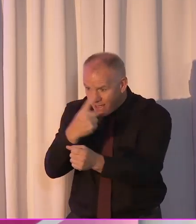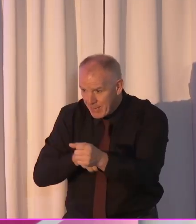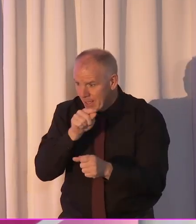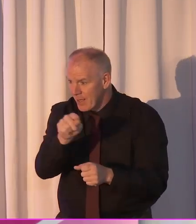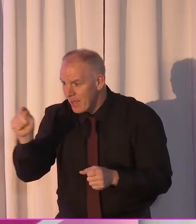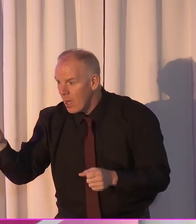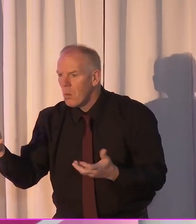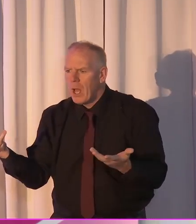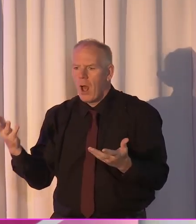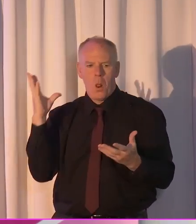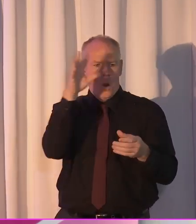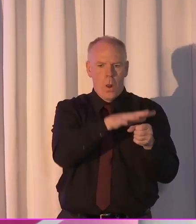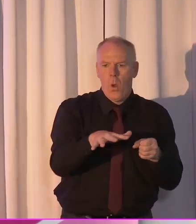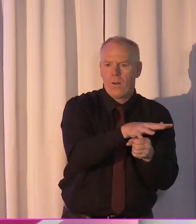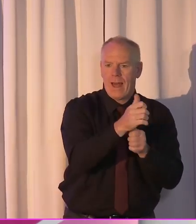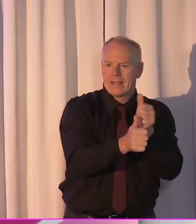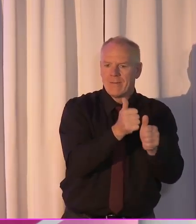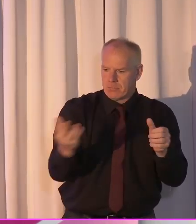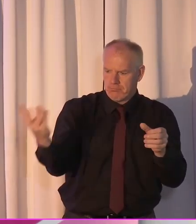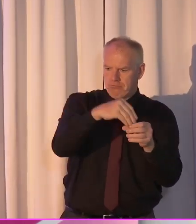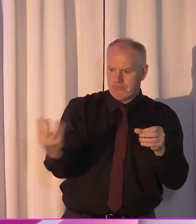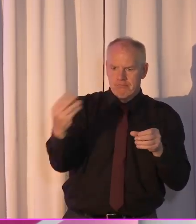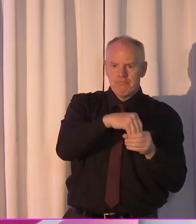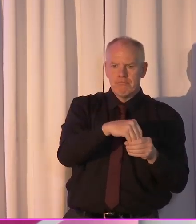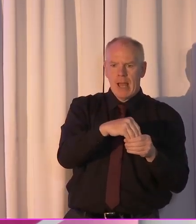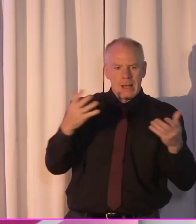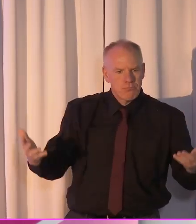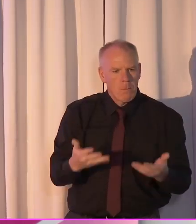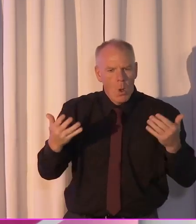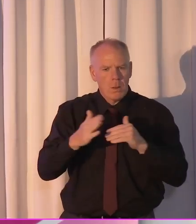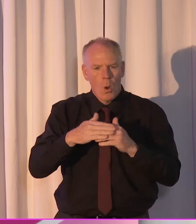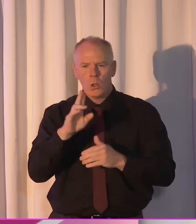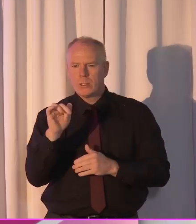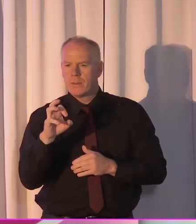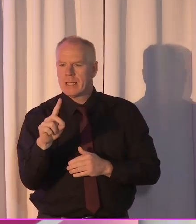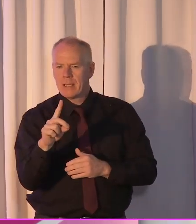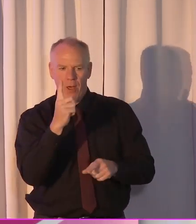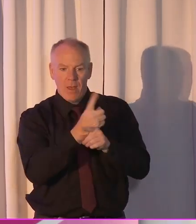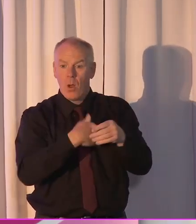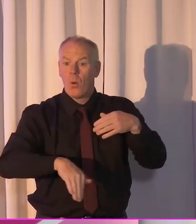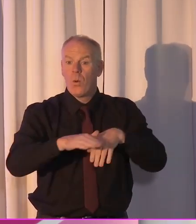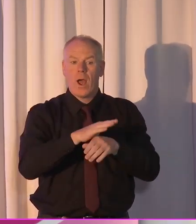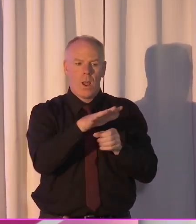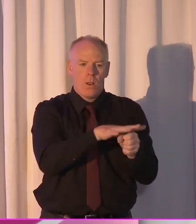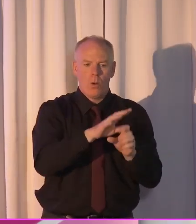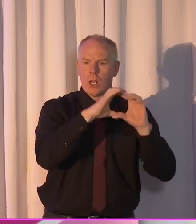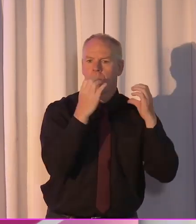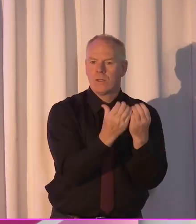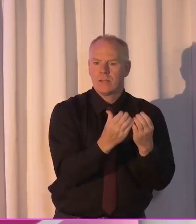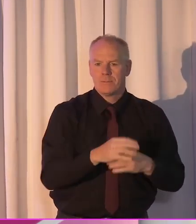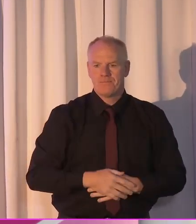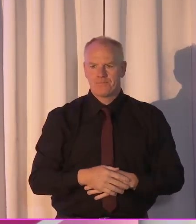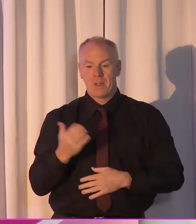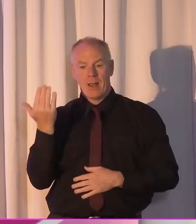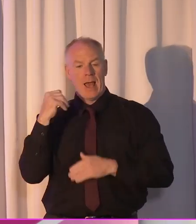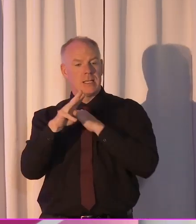disabilities in local activities and promote the implementation of the UNCRPD in communities. Last month, my